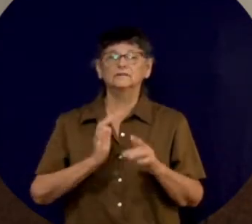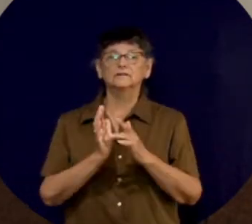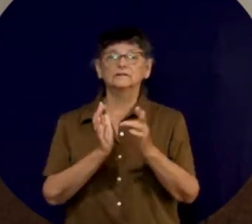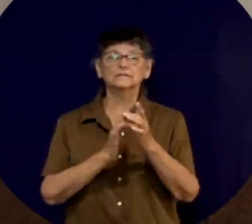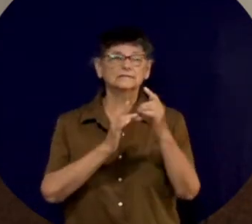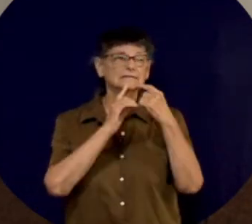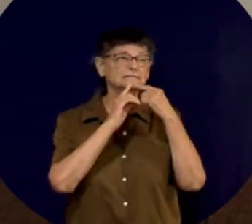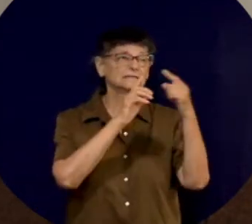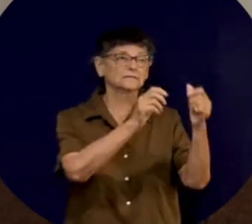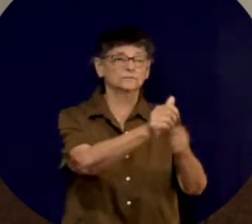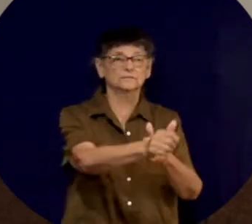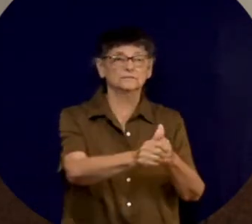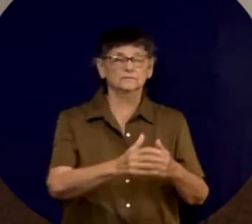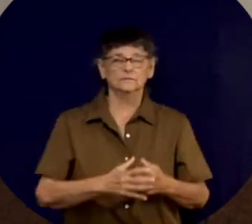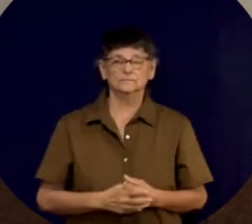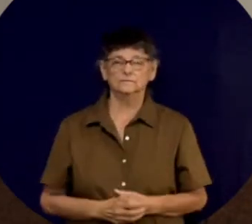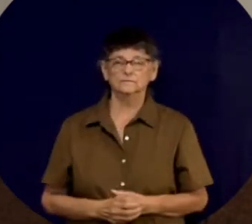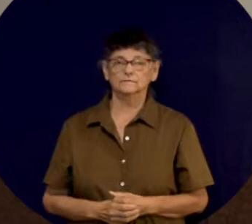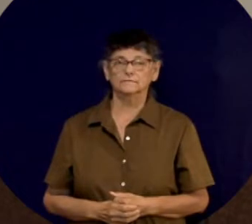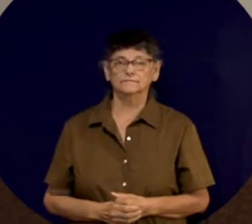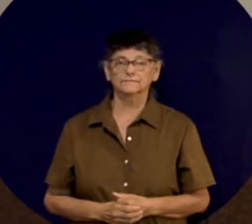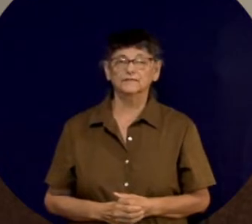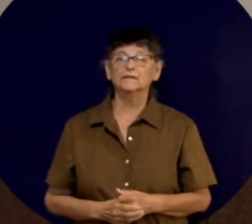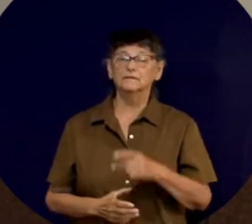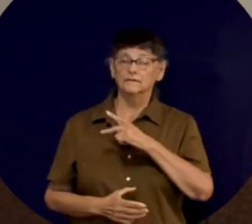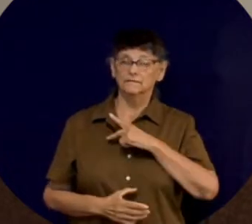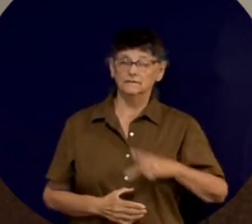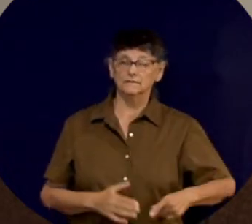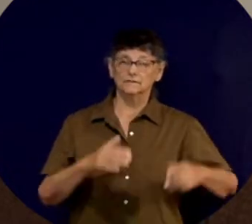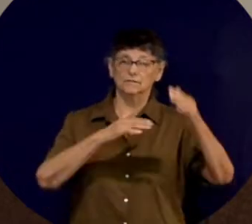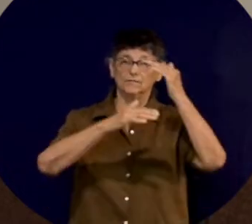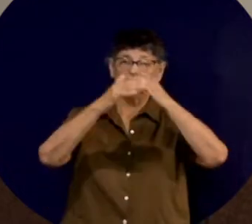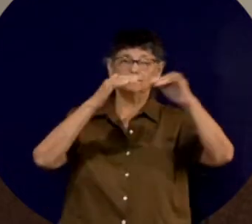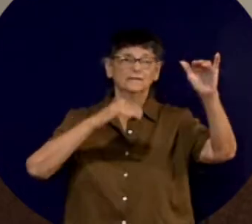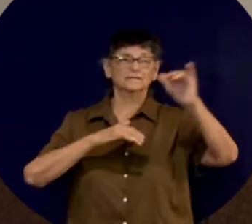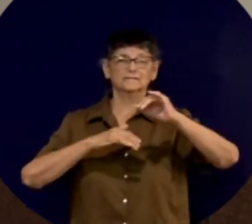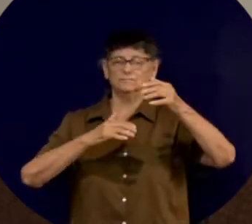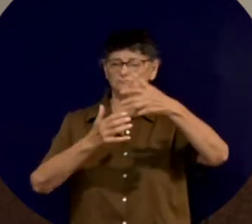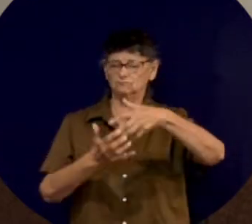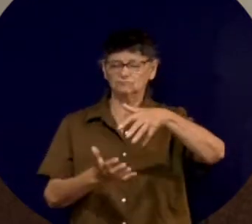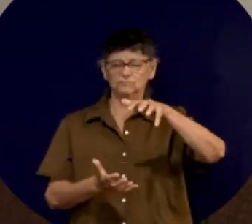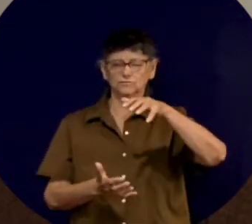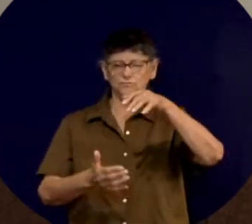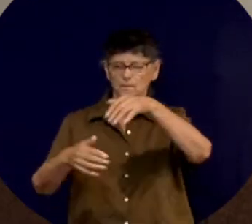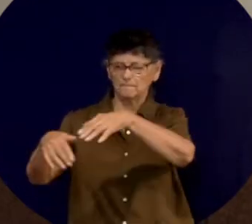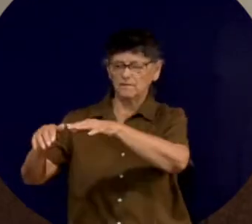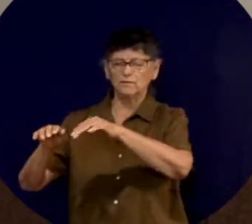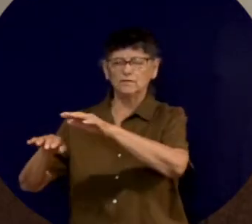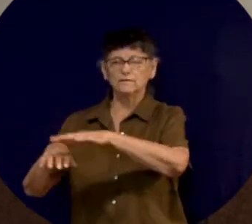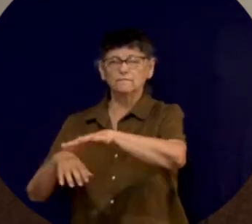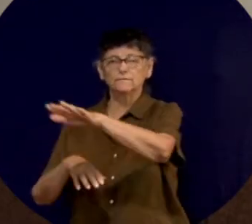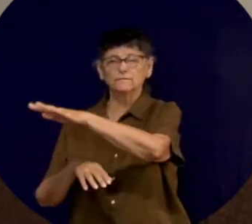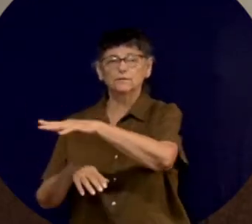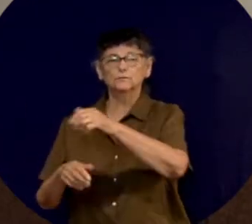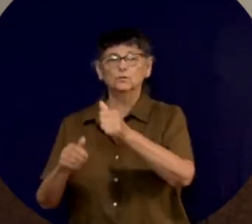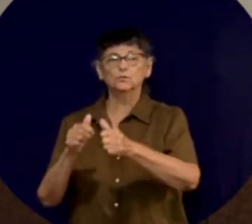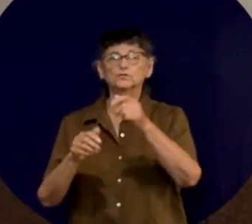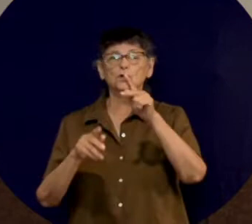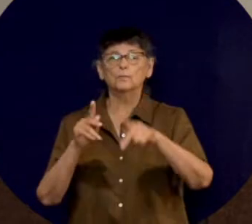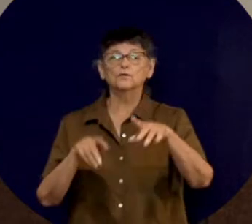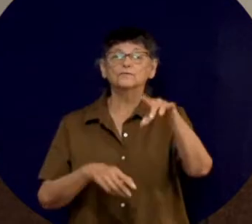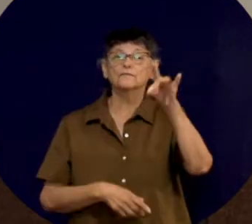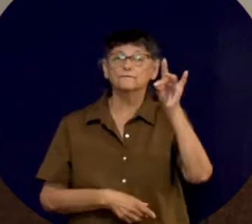Jesus said to his disciples, "The kingdom of heaven is like a treasure buried in a field, which a